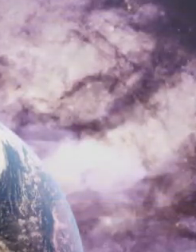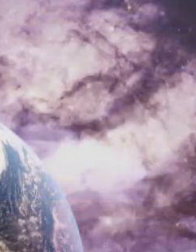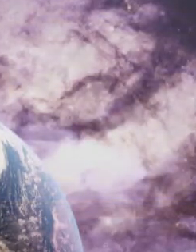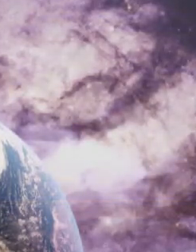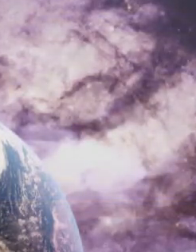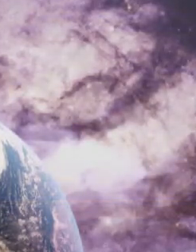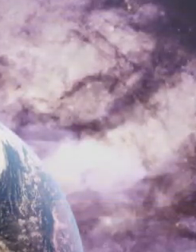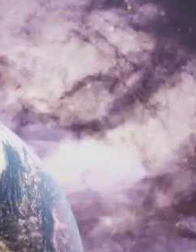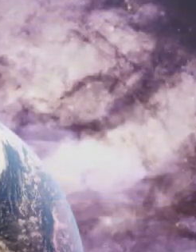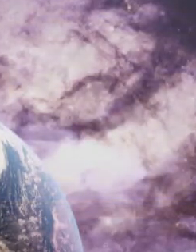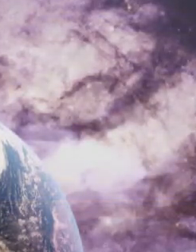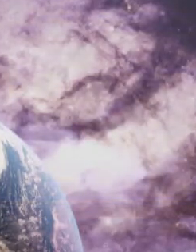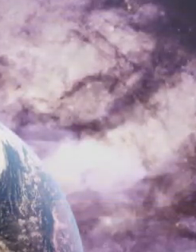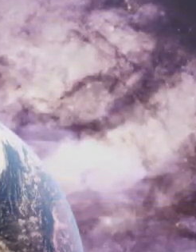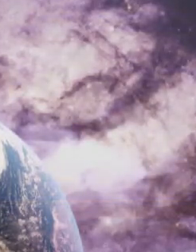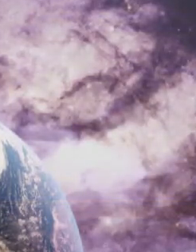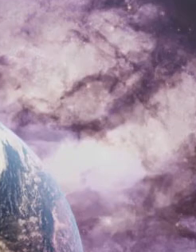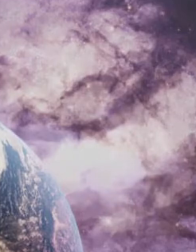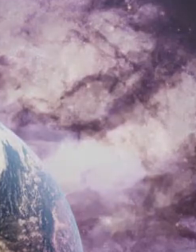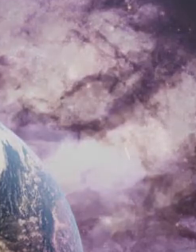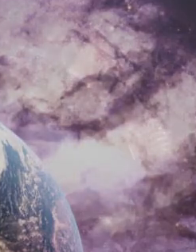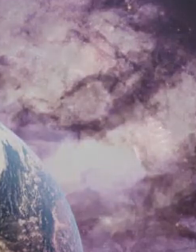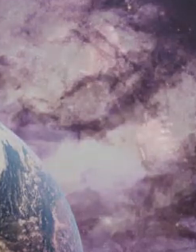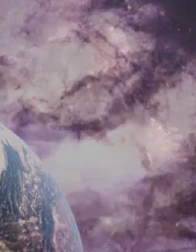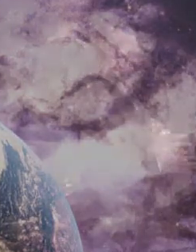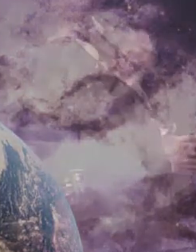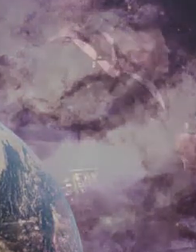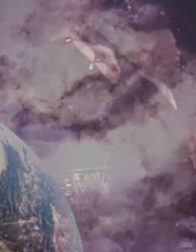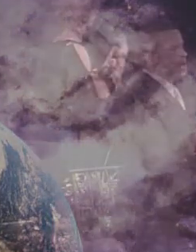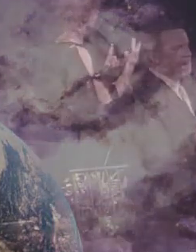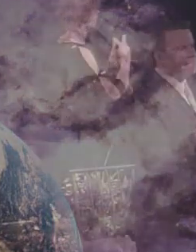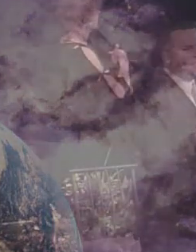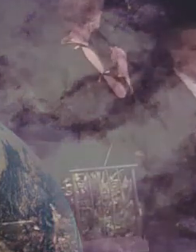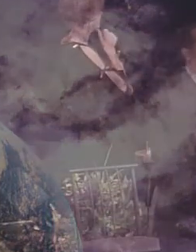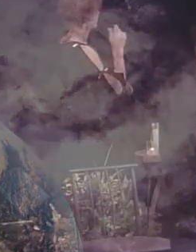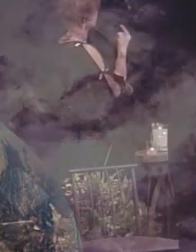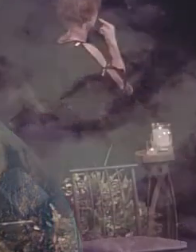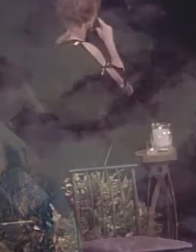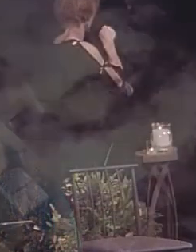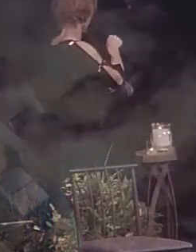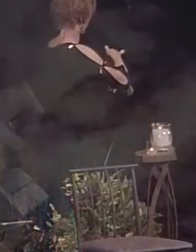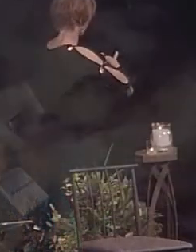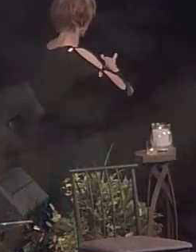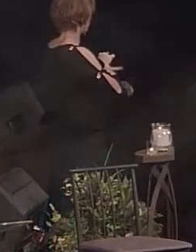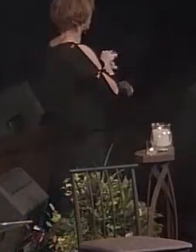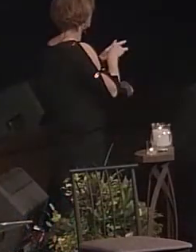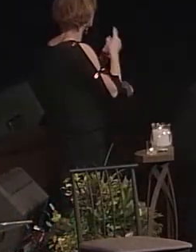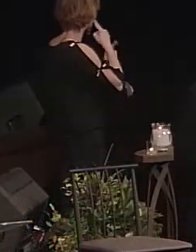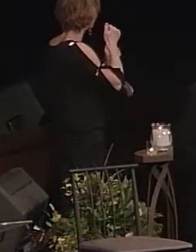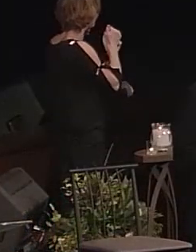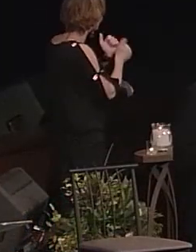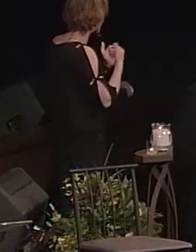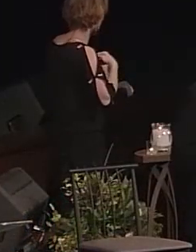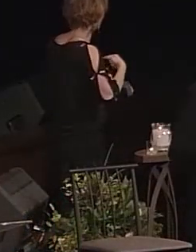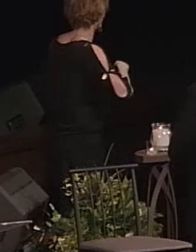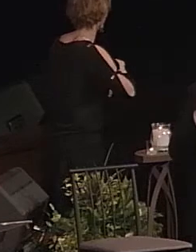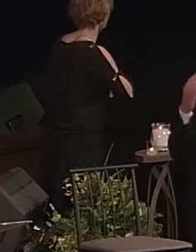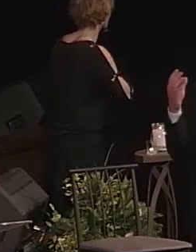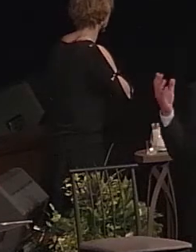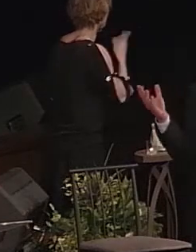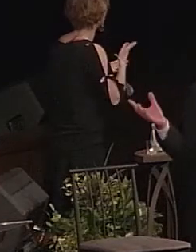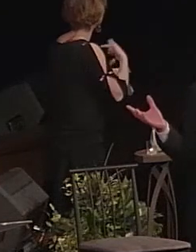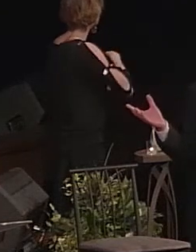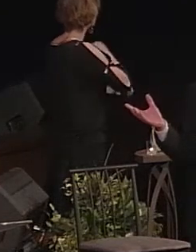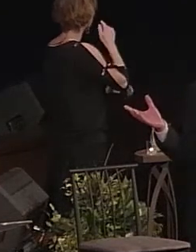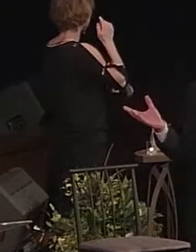planet." To me, that applies not only to our earth, but to each of us. We may seem that